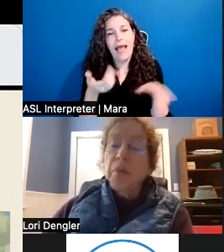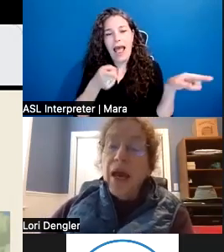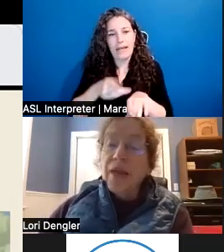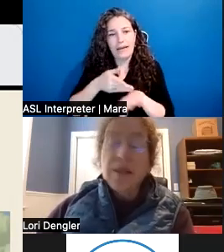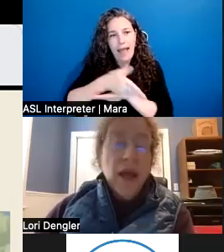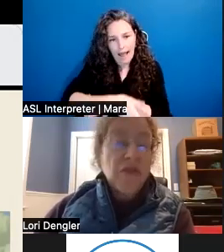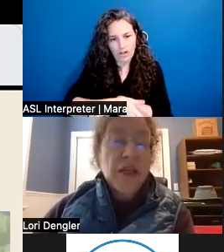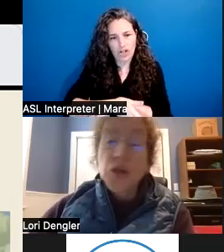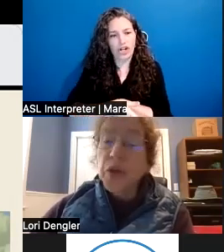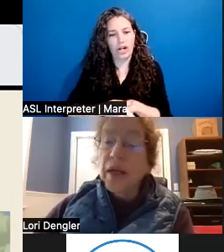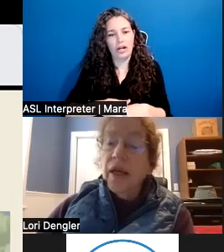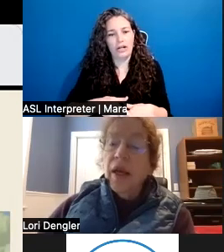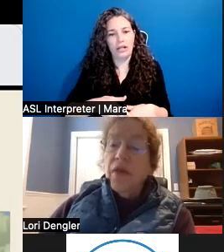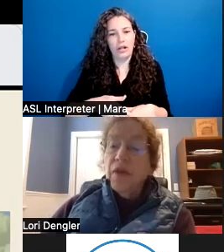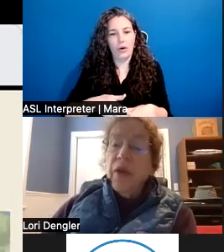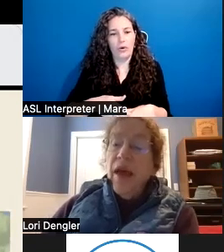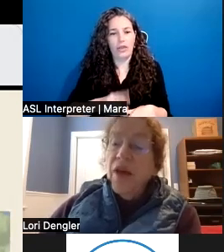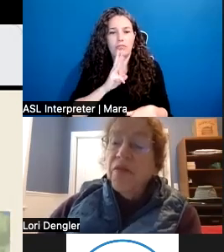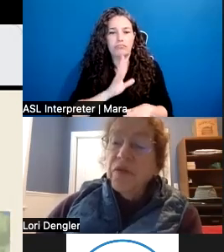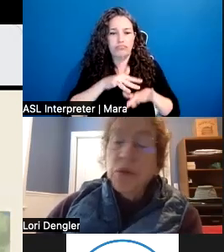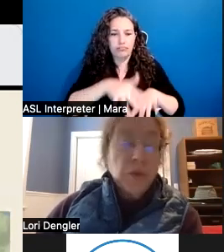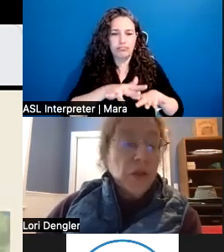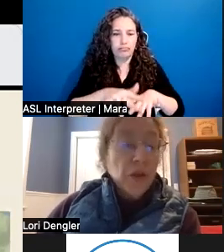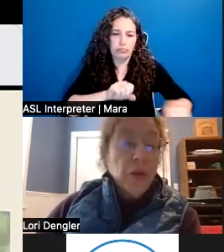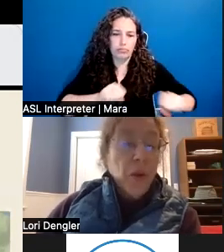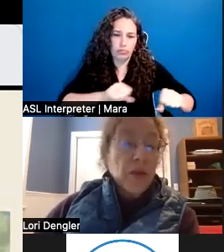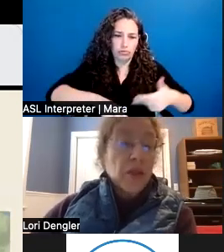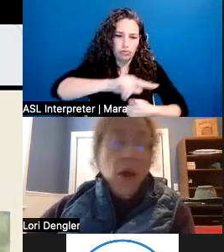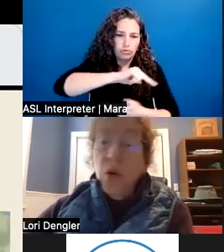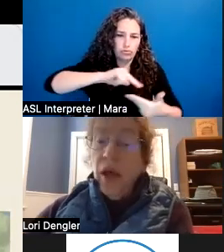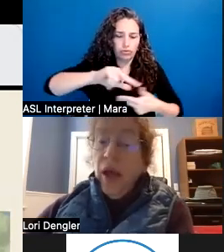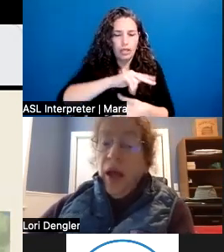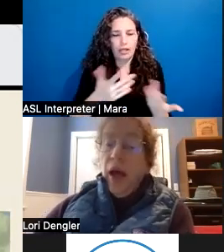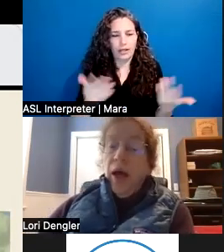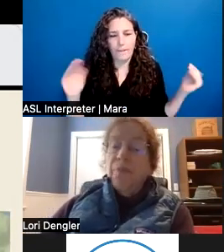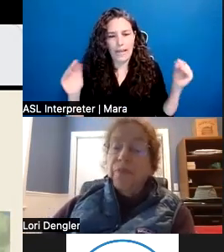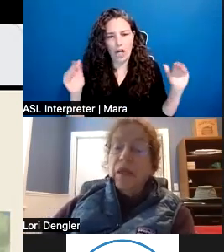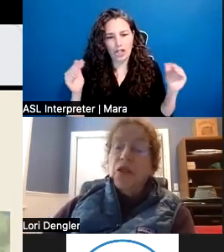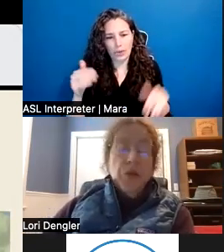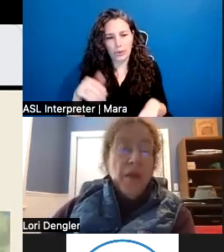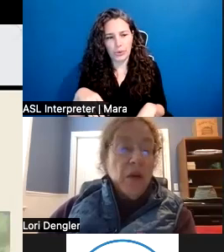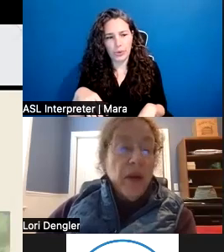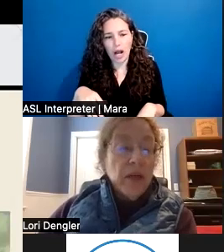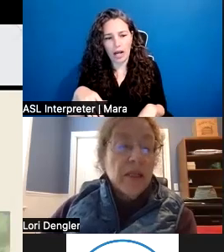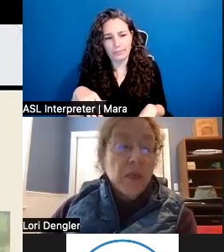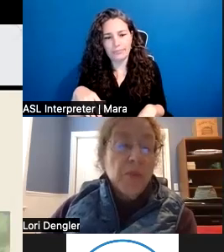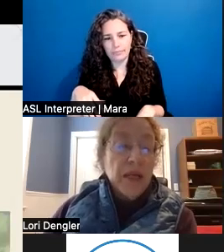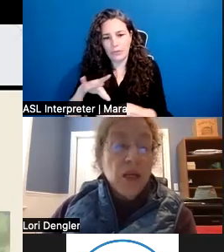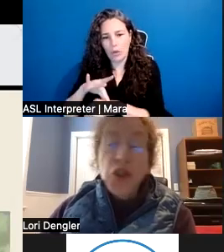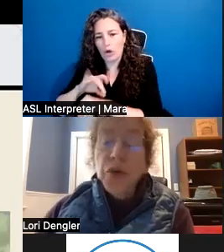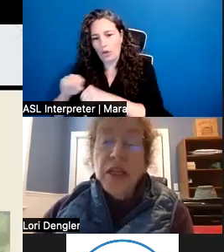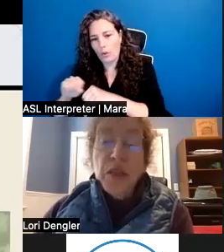the past half century than we have due to earthquakes. So tsunami awareness is a